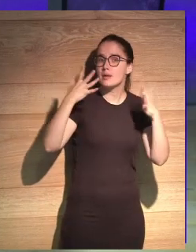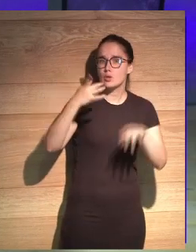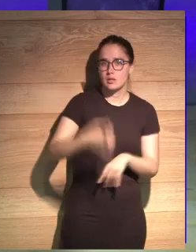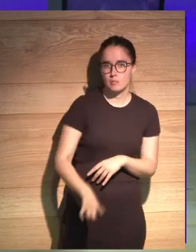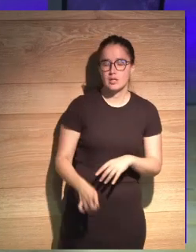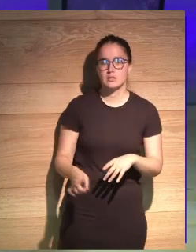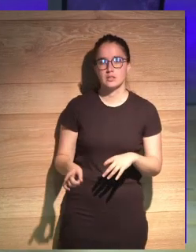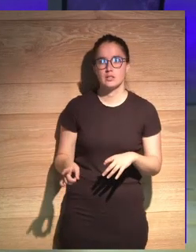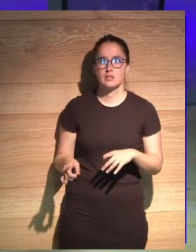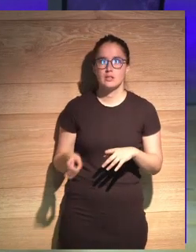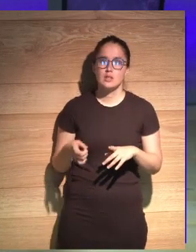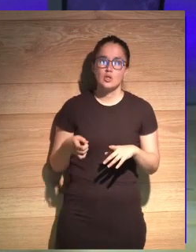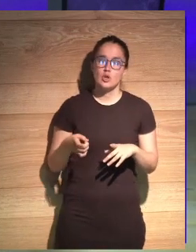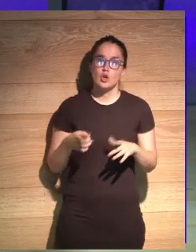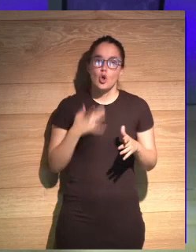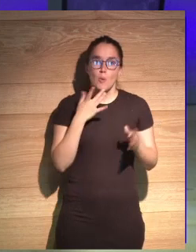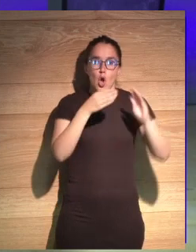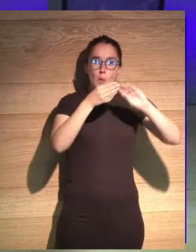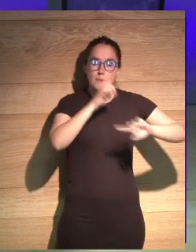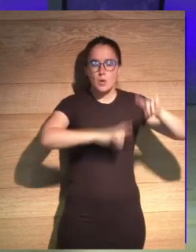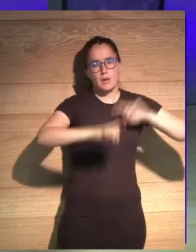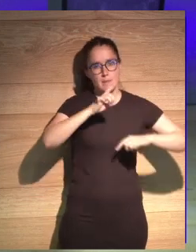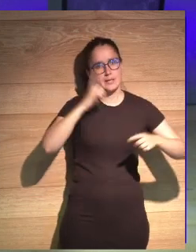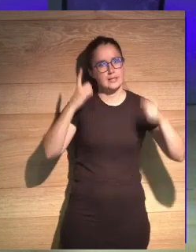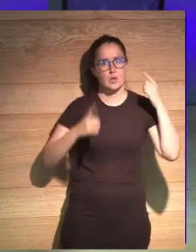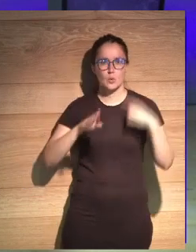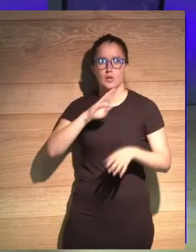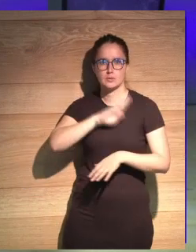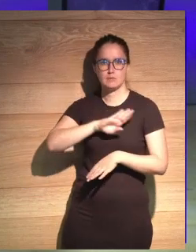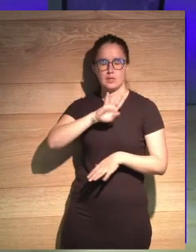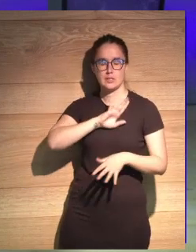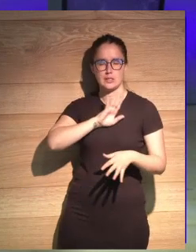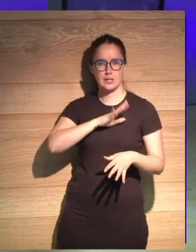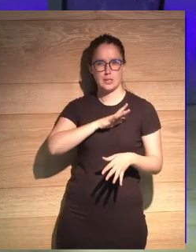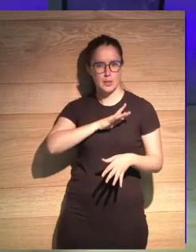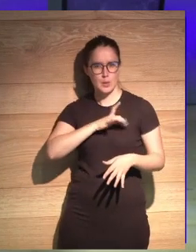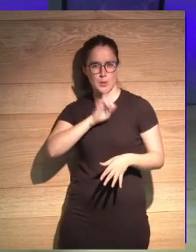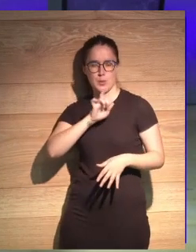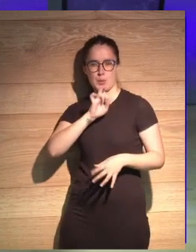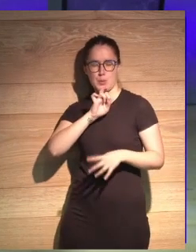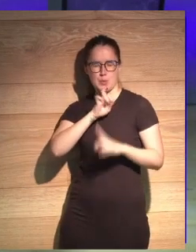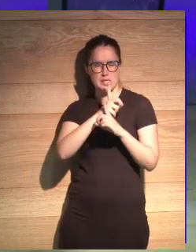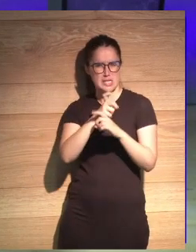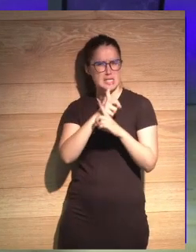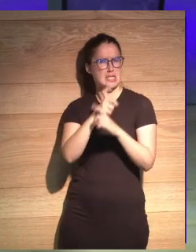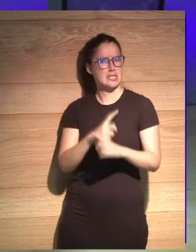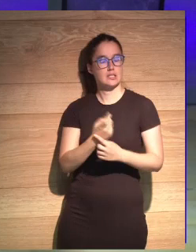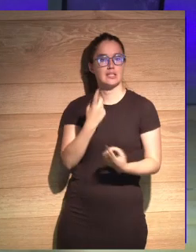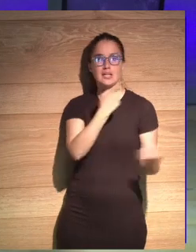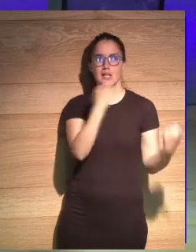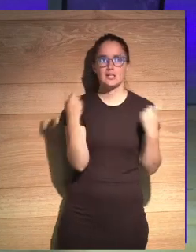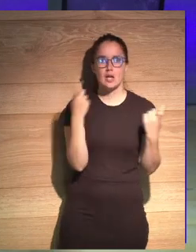art were very interesting stories, but you had some puzzles that were, some of them were very